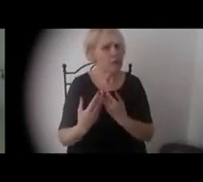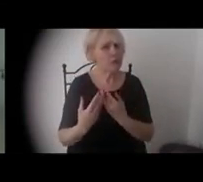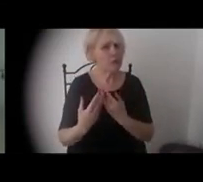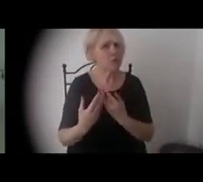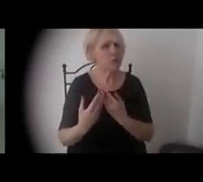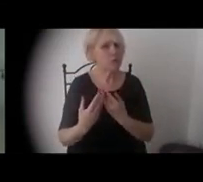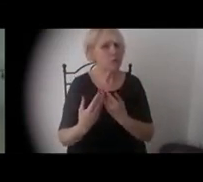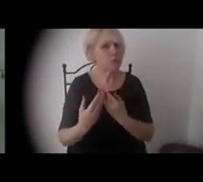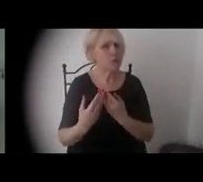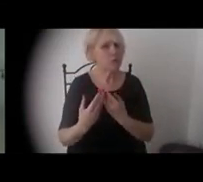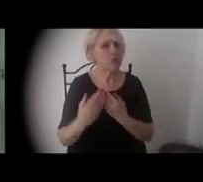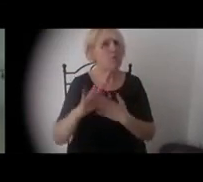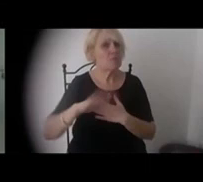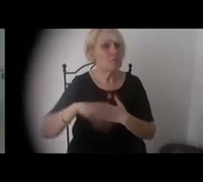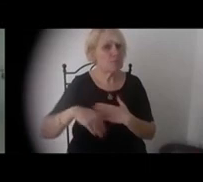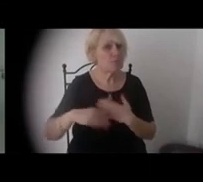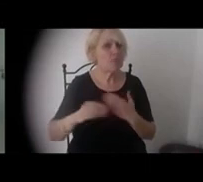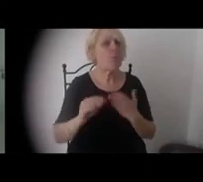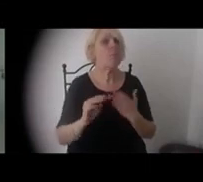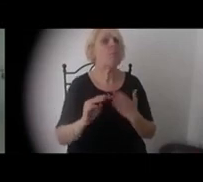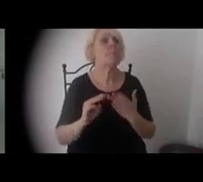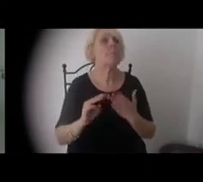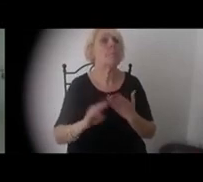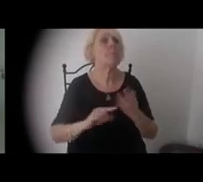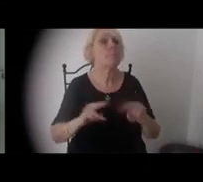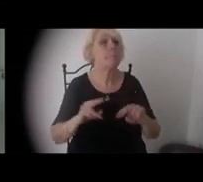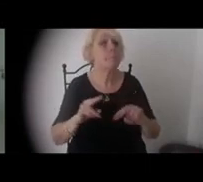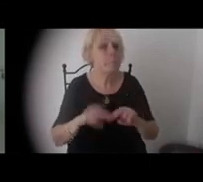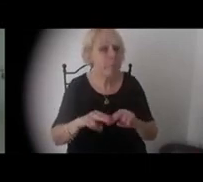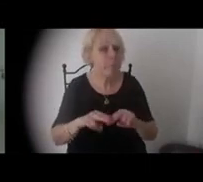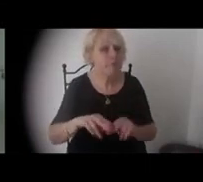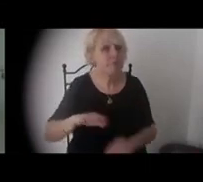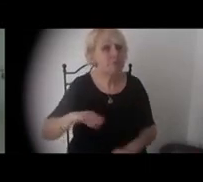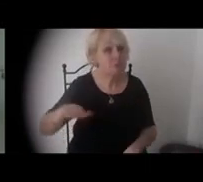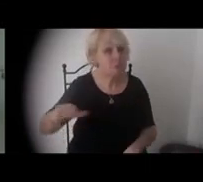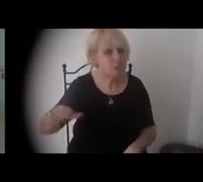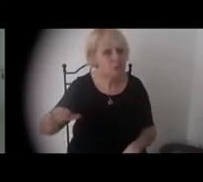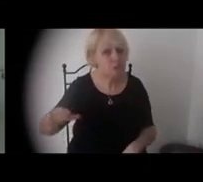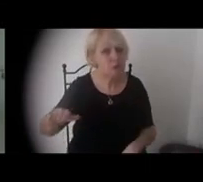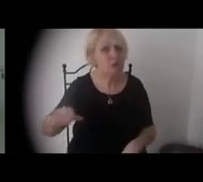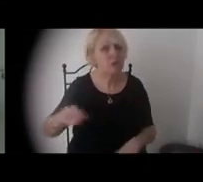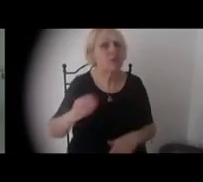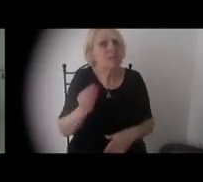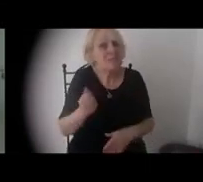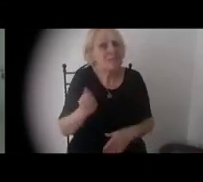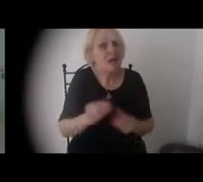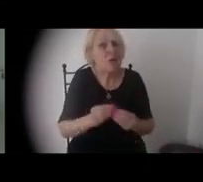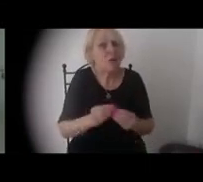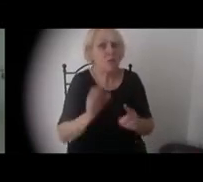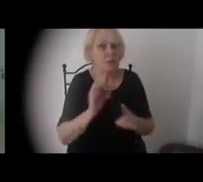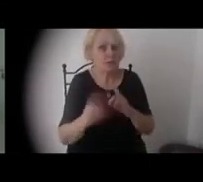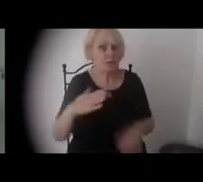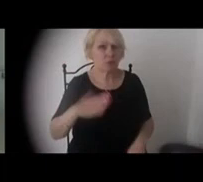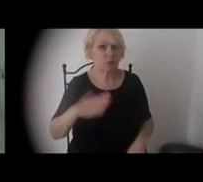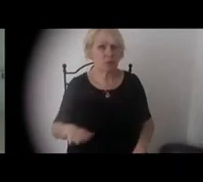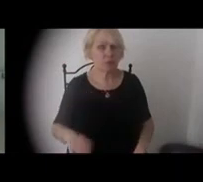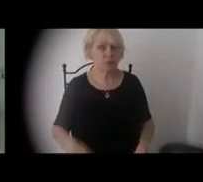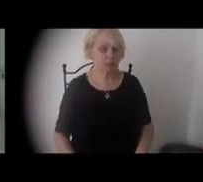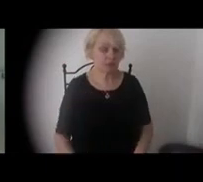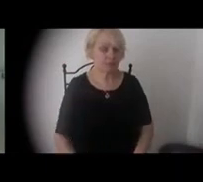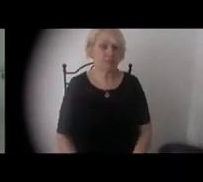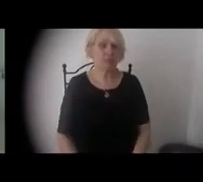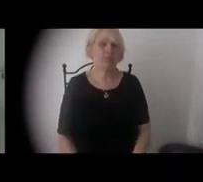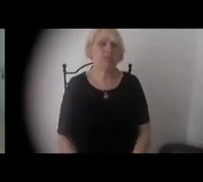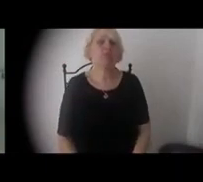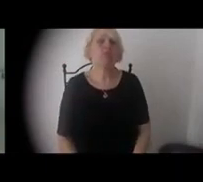parents of children who've got special needs. Although again, I have to say it is variable. And I'm guessing there again, if they're not in